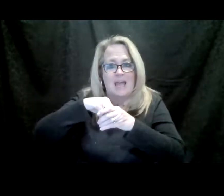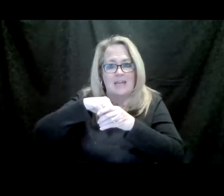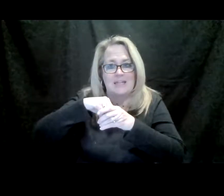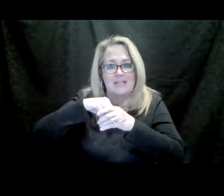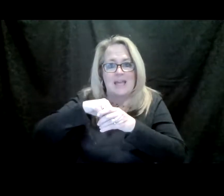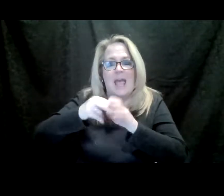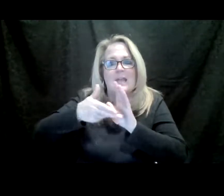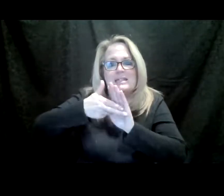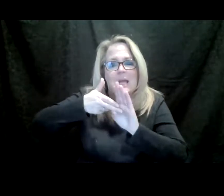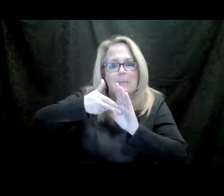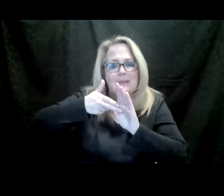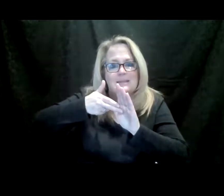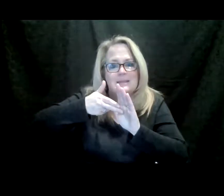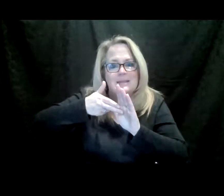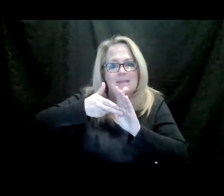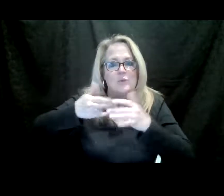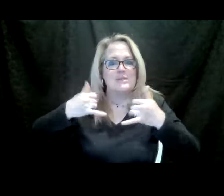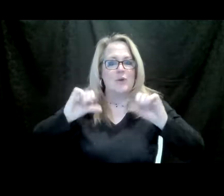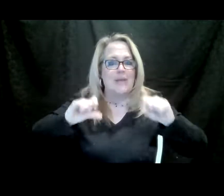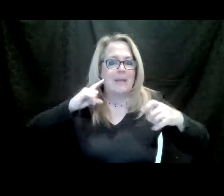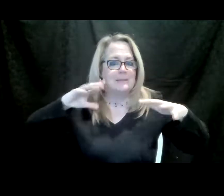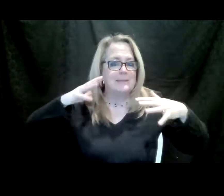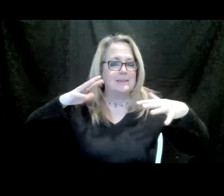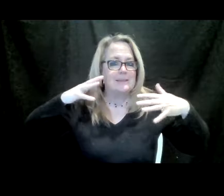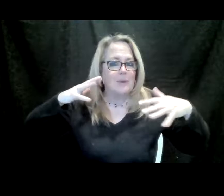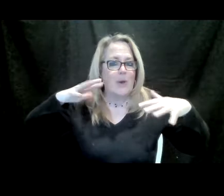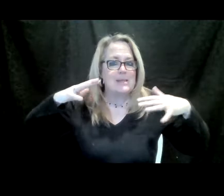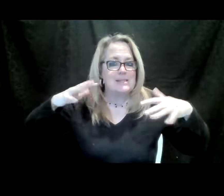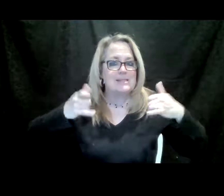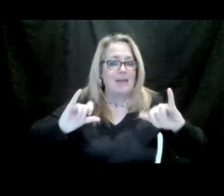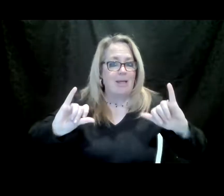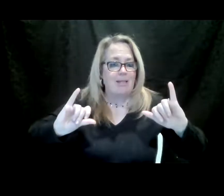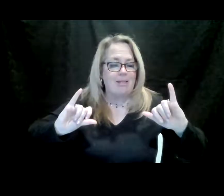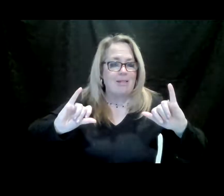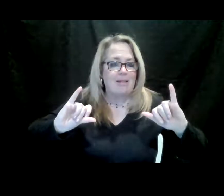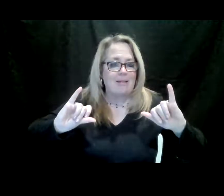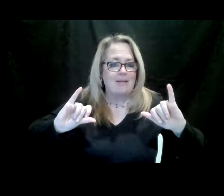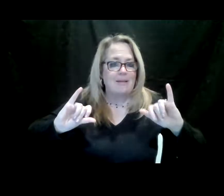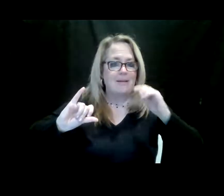the baggie down. So you're still going to get the sound if a child hits it and is